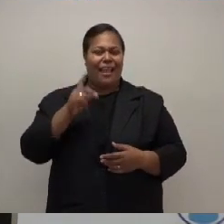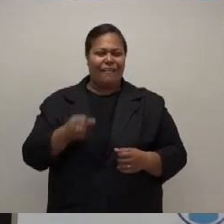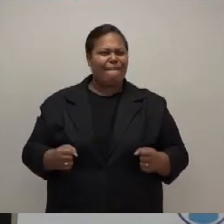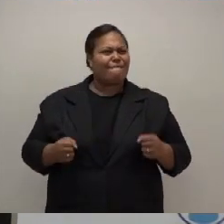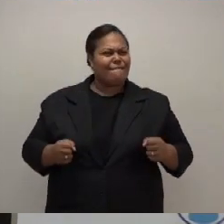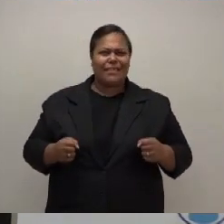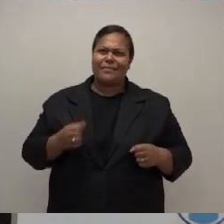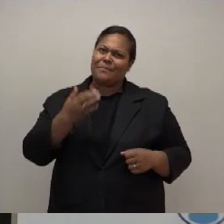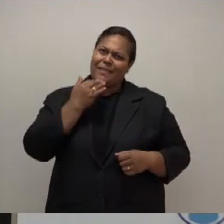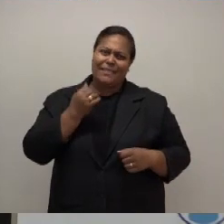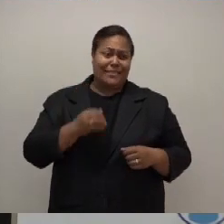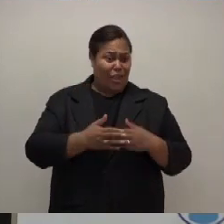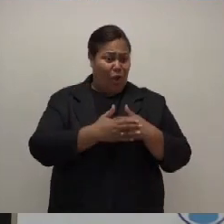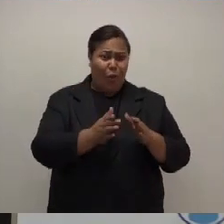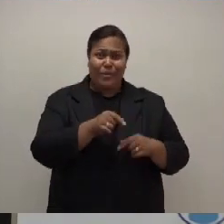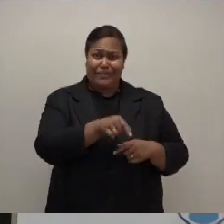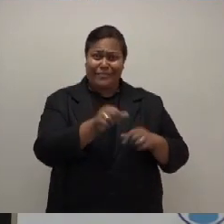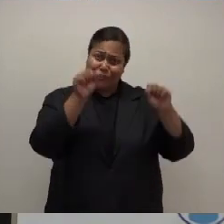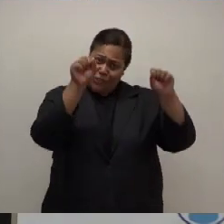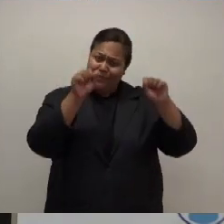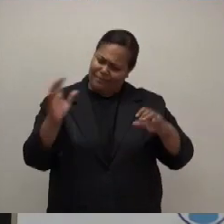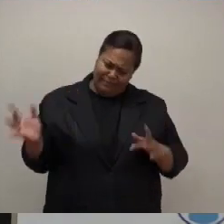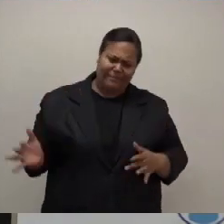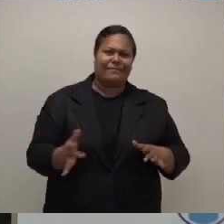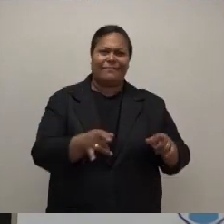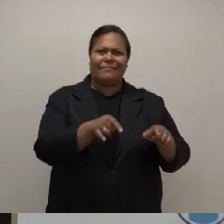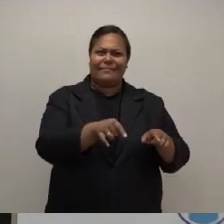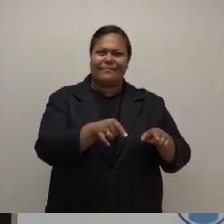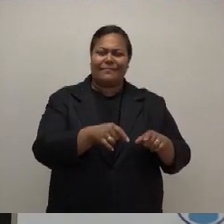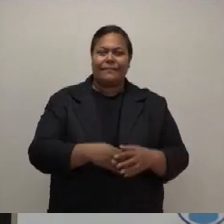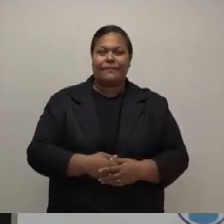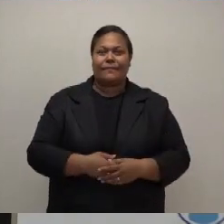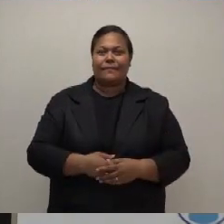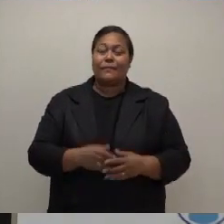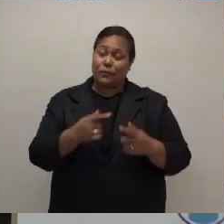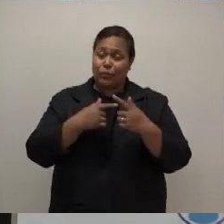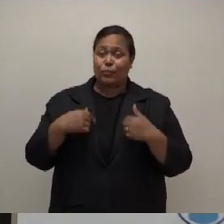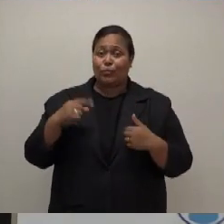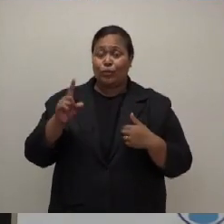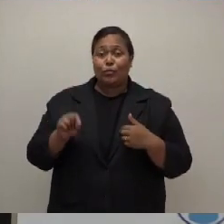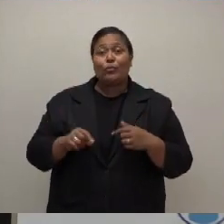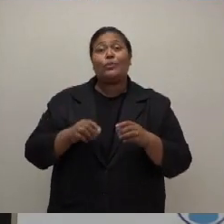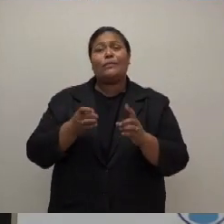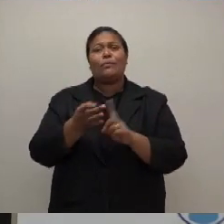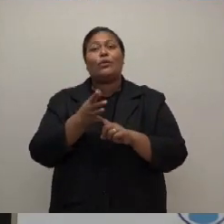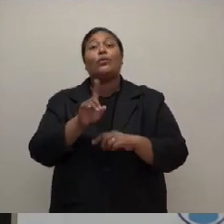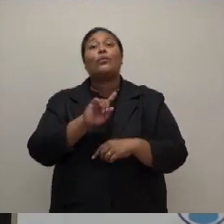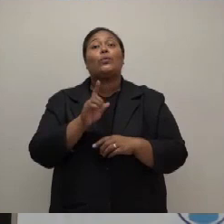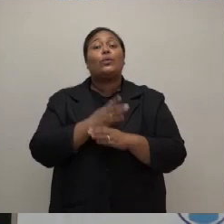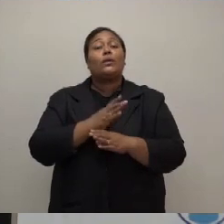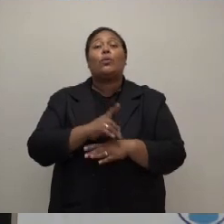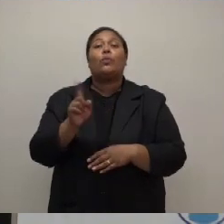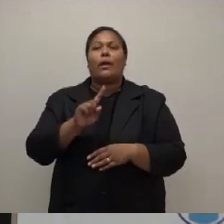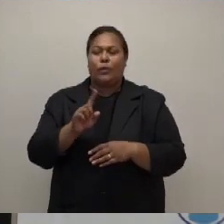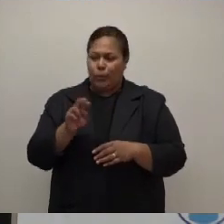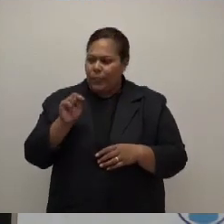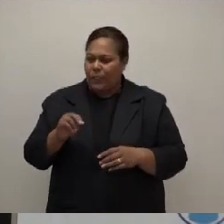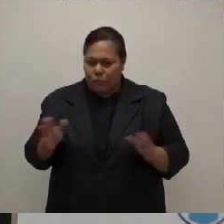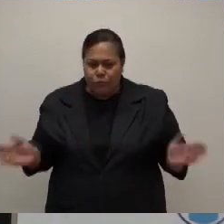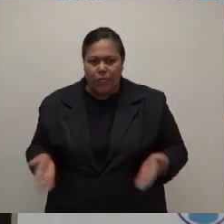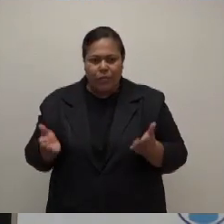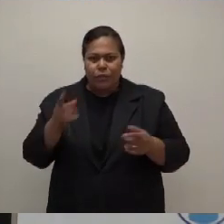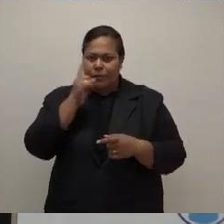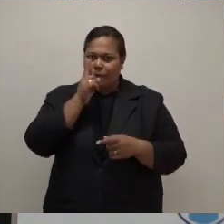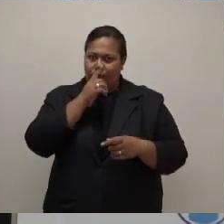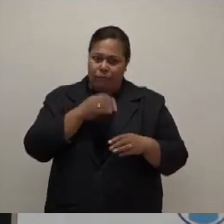fitness. By doing so, we do some of the most important work of stepping up our people's resilience to